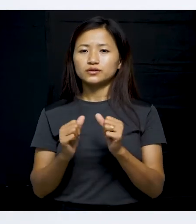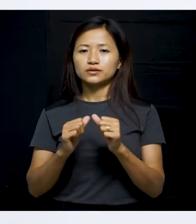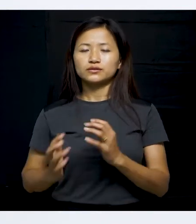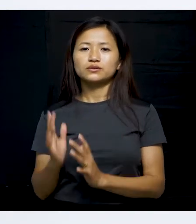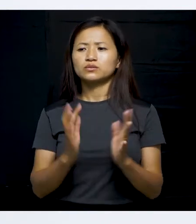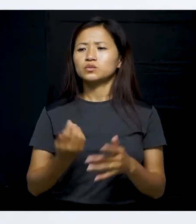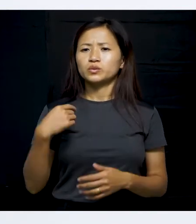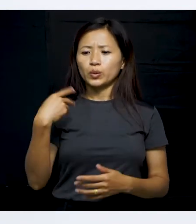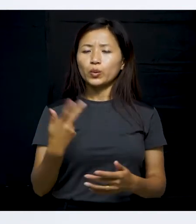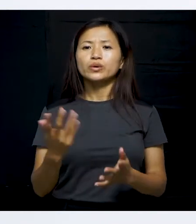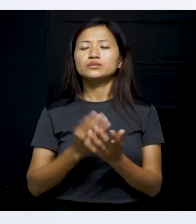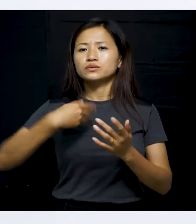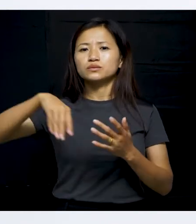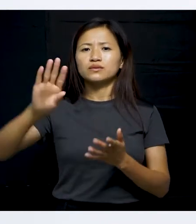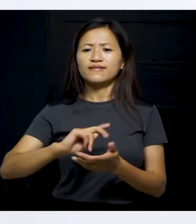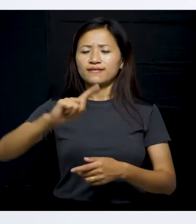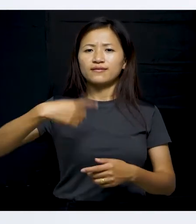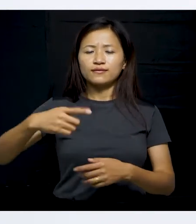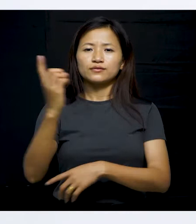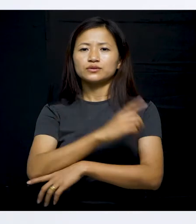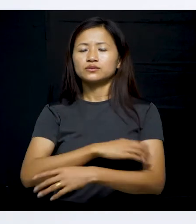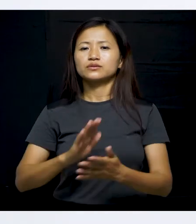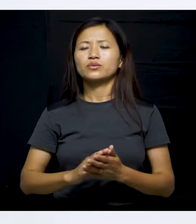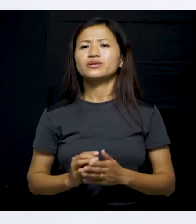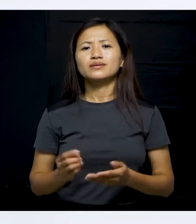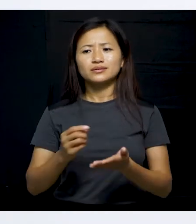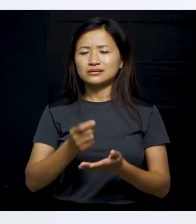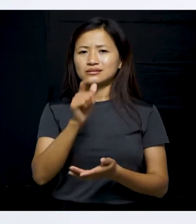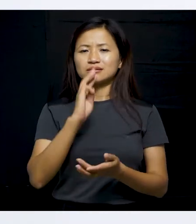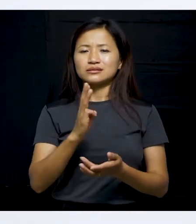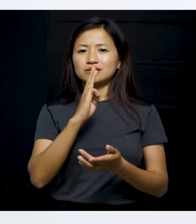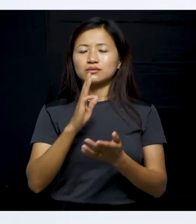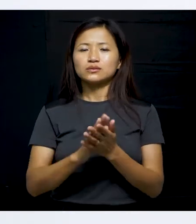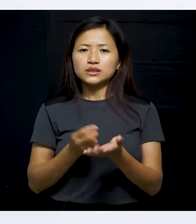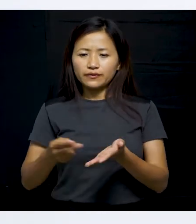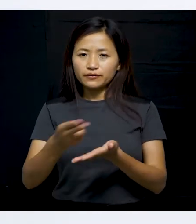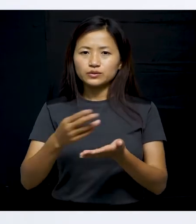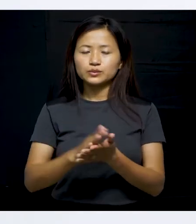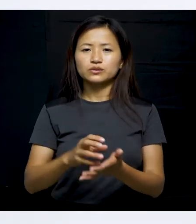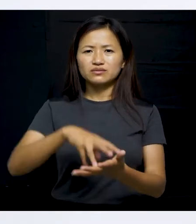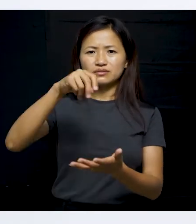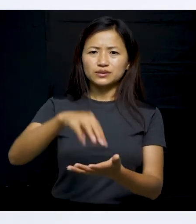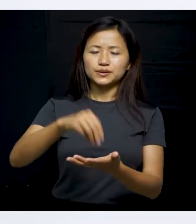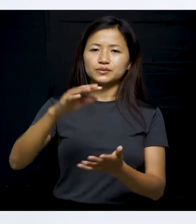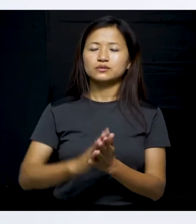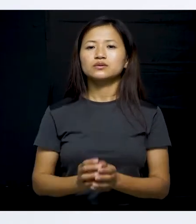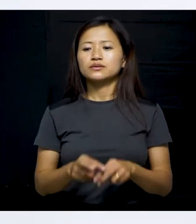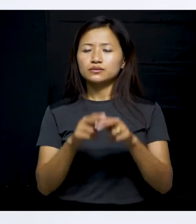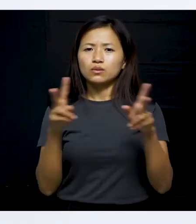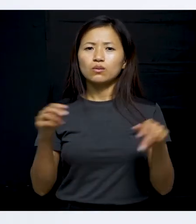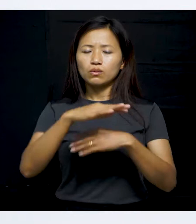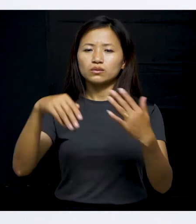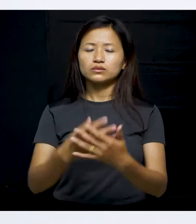every day. They go to their paddy fields, or whether it's the field where they grow all those crops. So they do all this